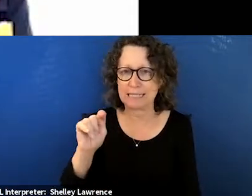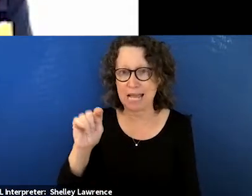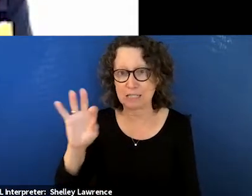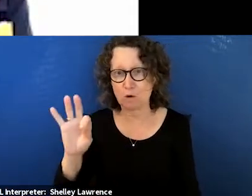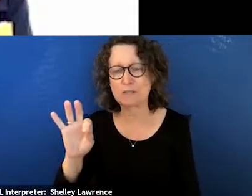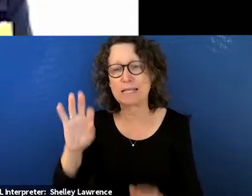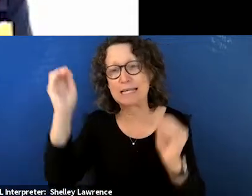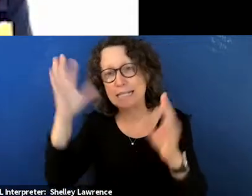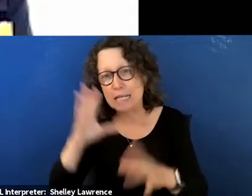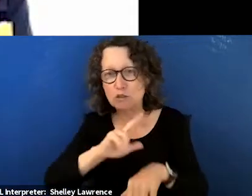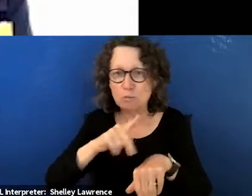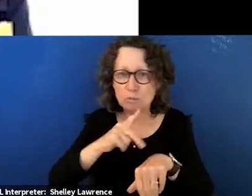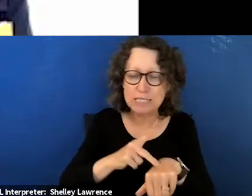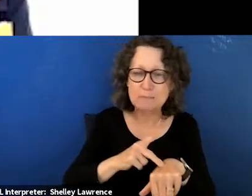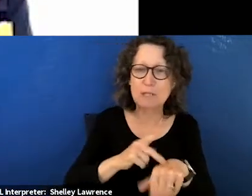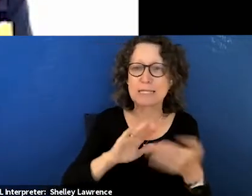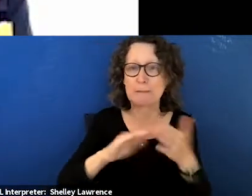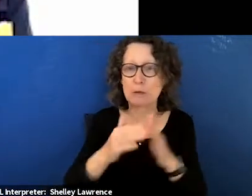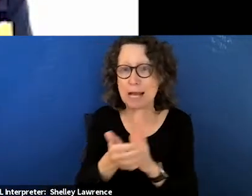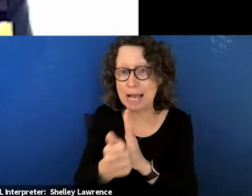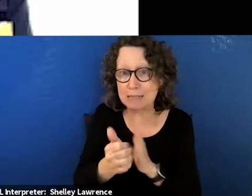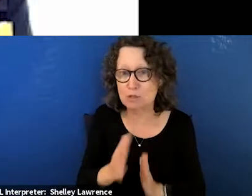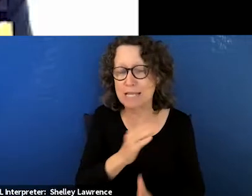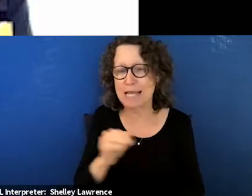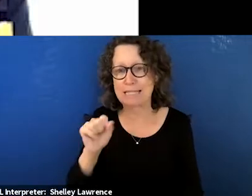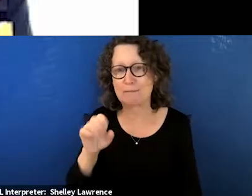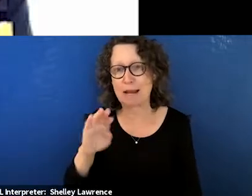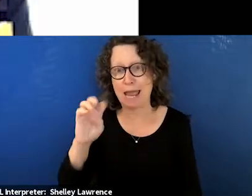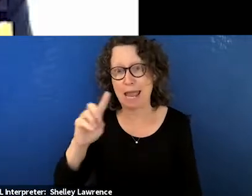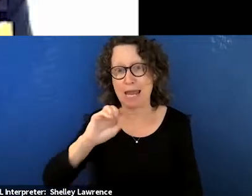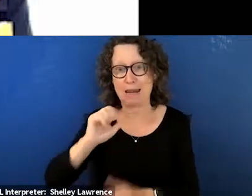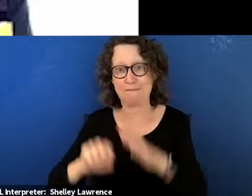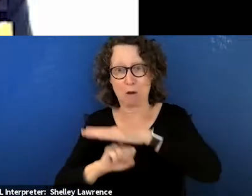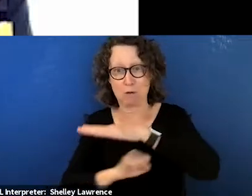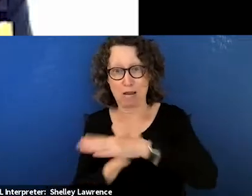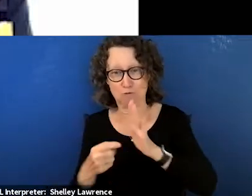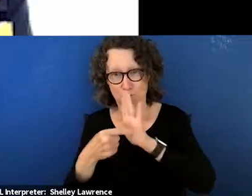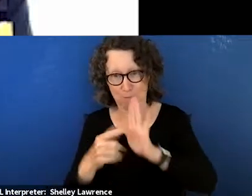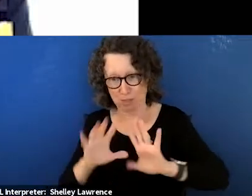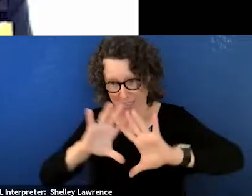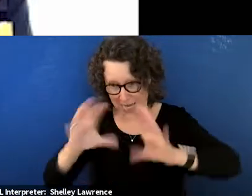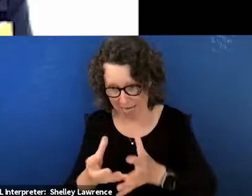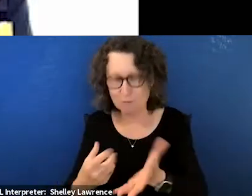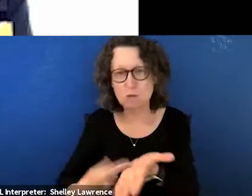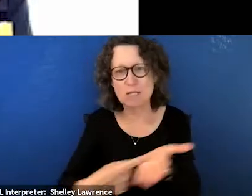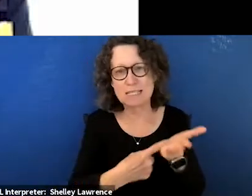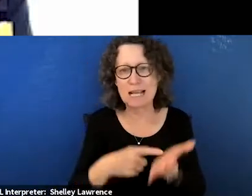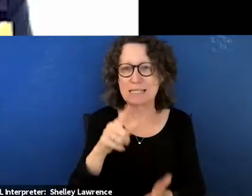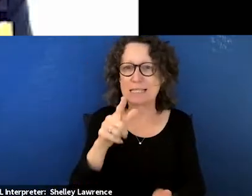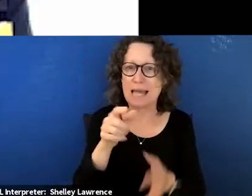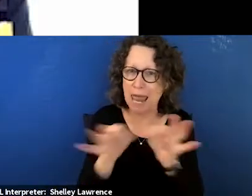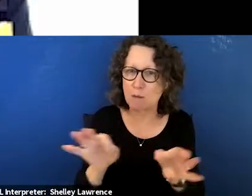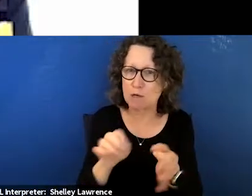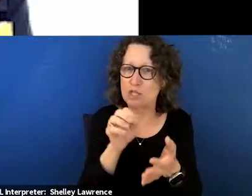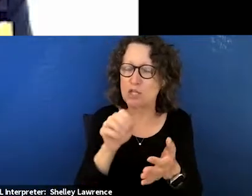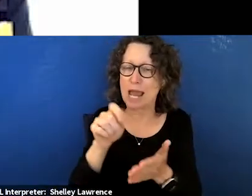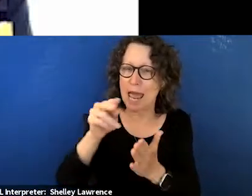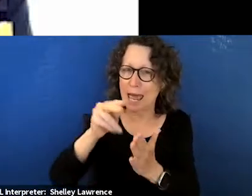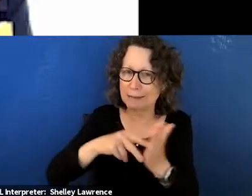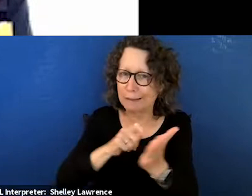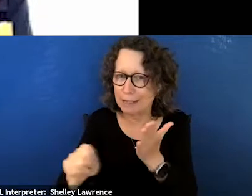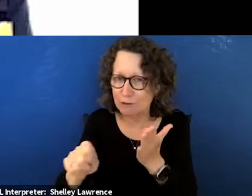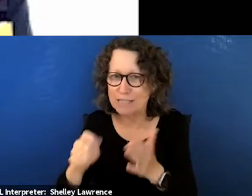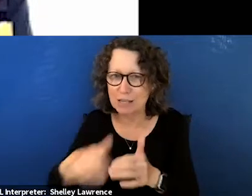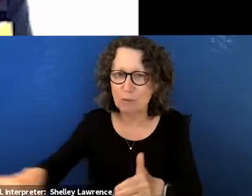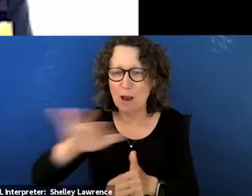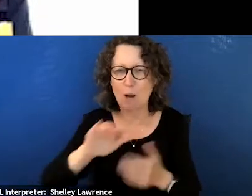teachers, principals, community experts, and our Santa Barbara Ed Foundation representatives to discuss language and literacy across all grades. We will